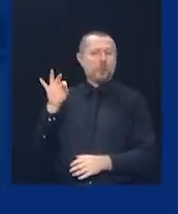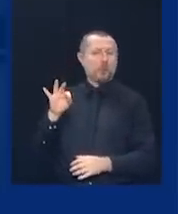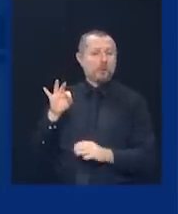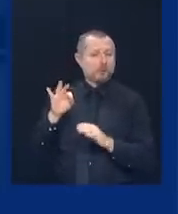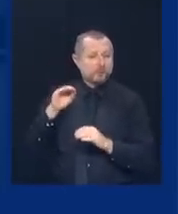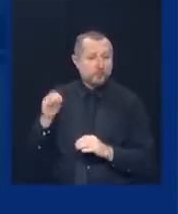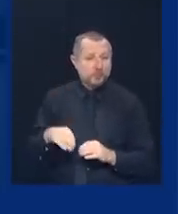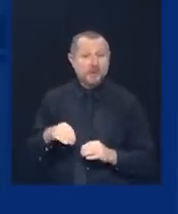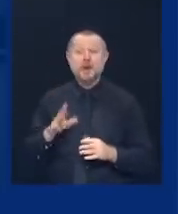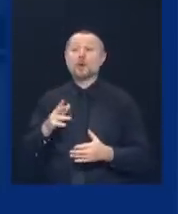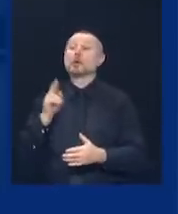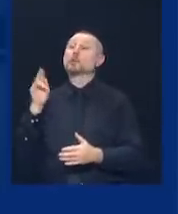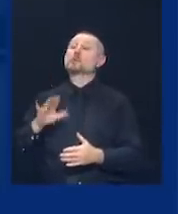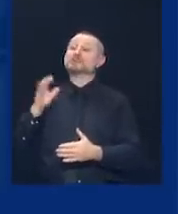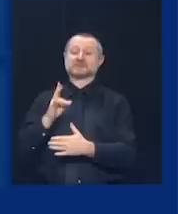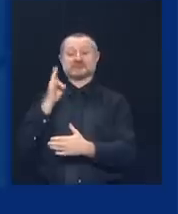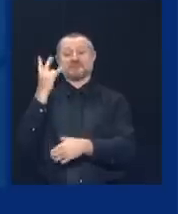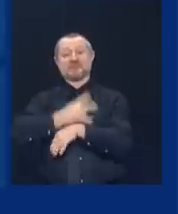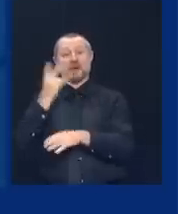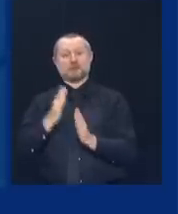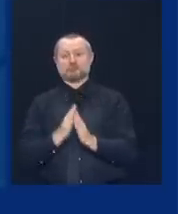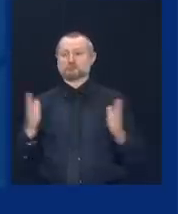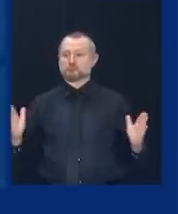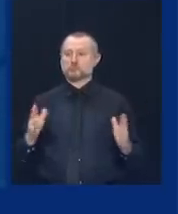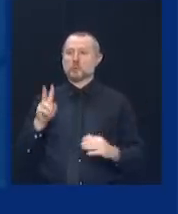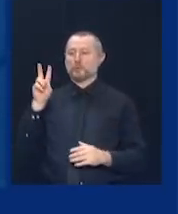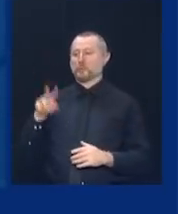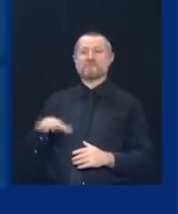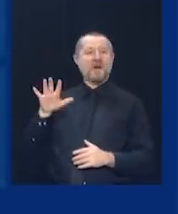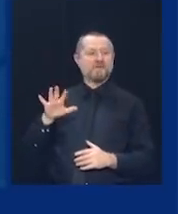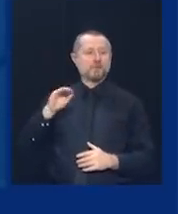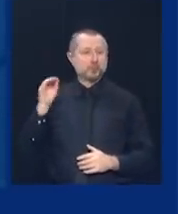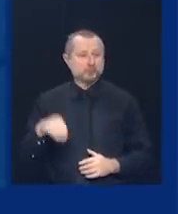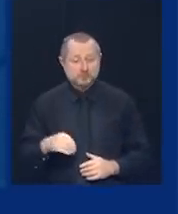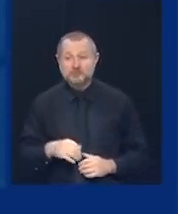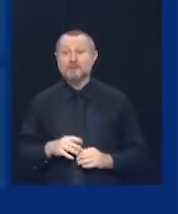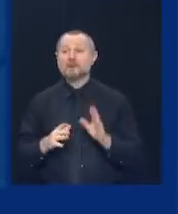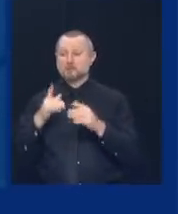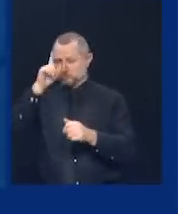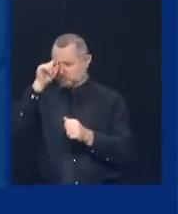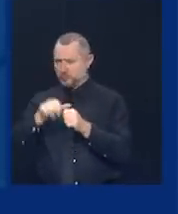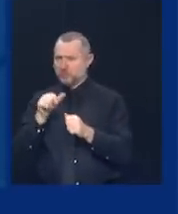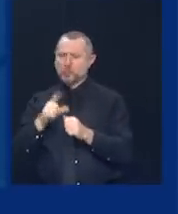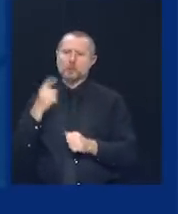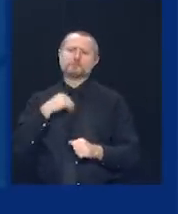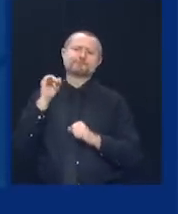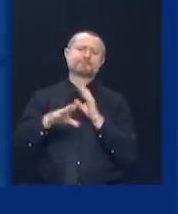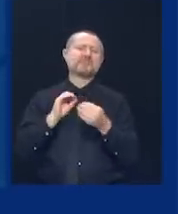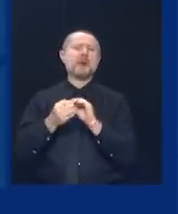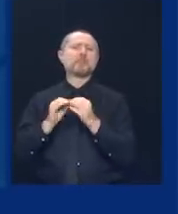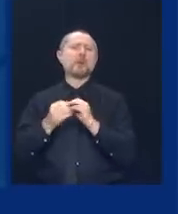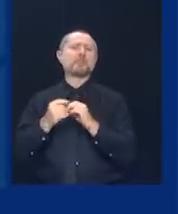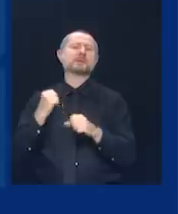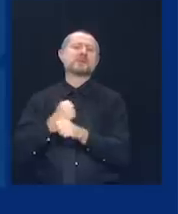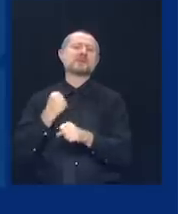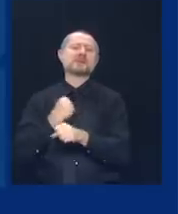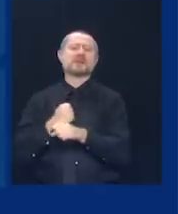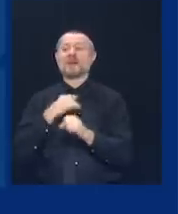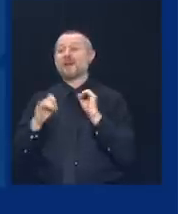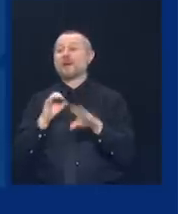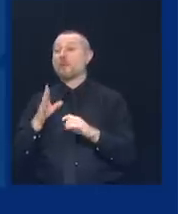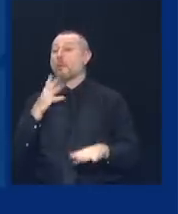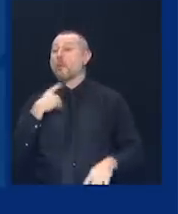average 2.5. We talk about these numbers all the time, okay? What you don't talk about